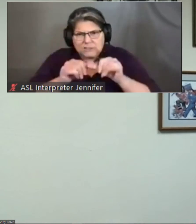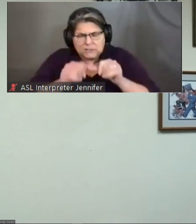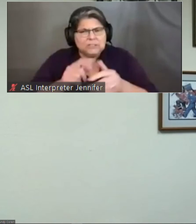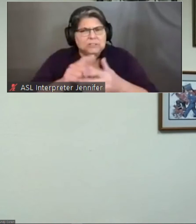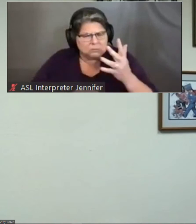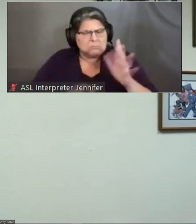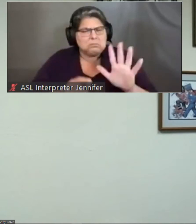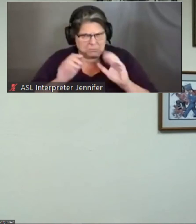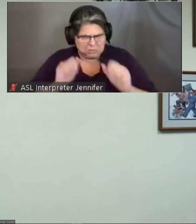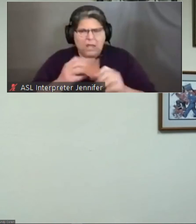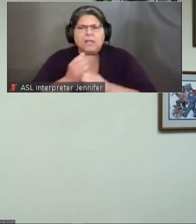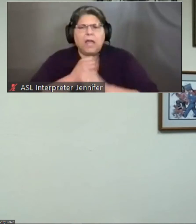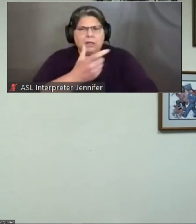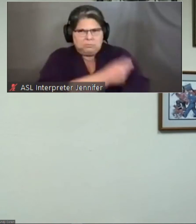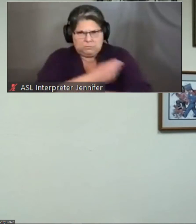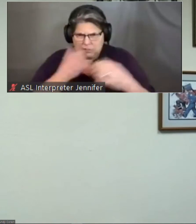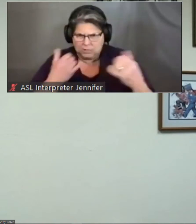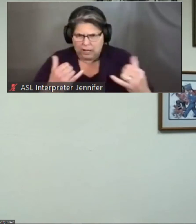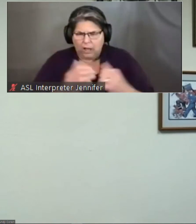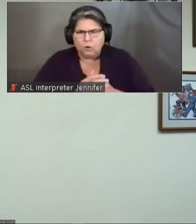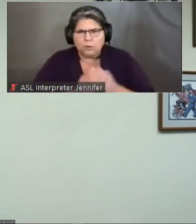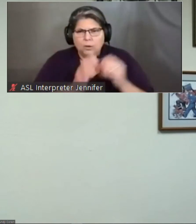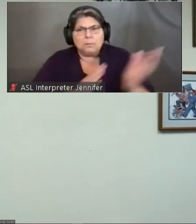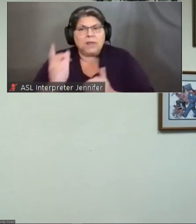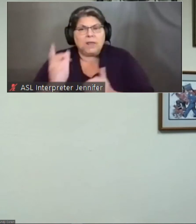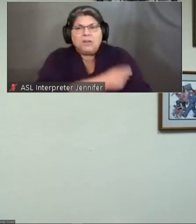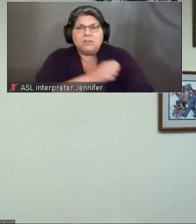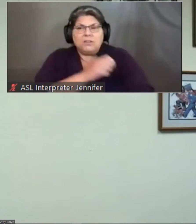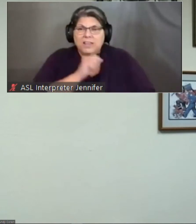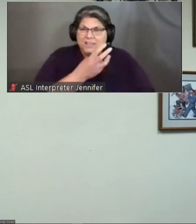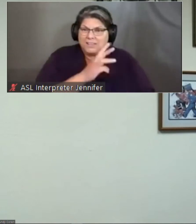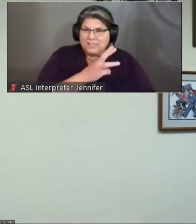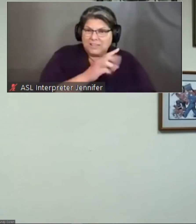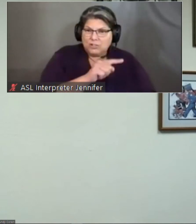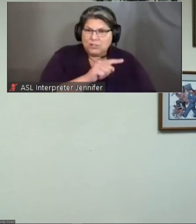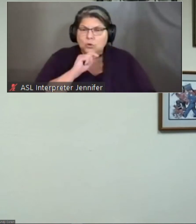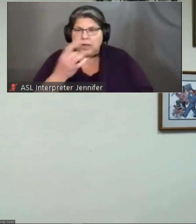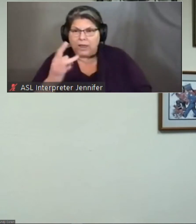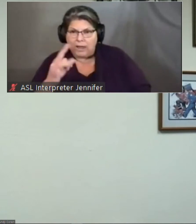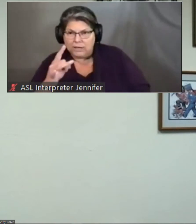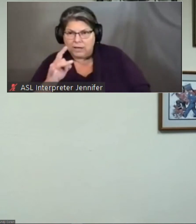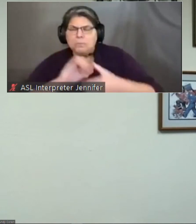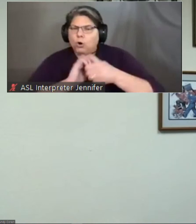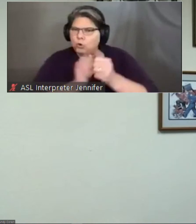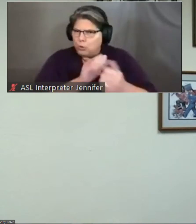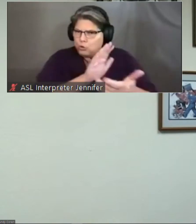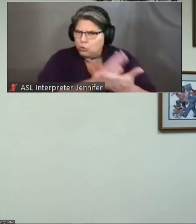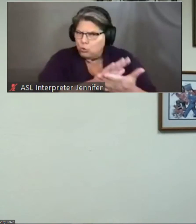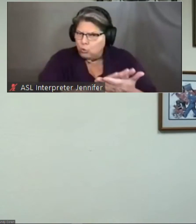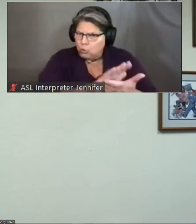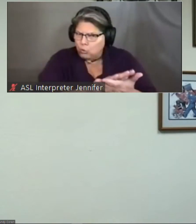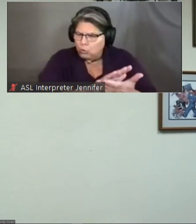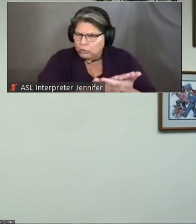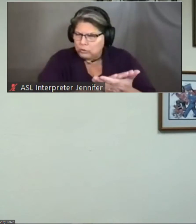planning to vaccinate 16 to 18-year-olds, partnering with the schools who are